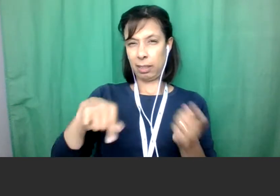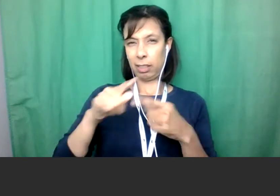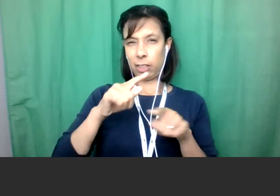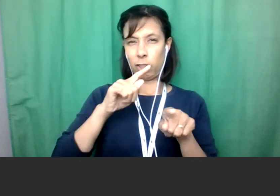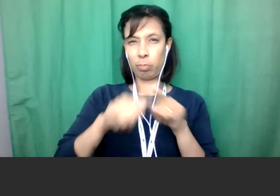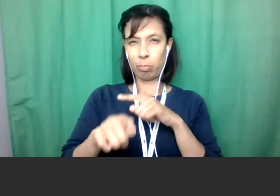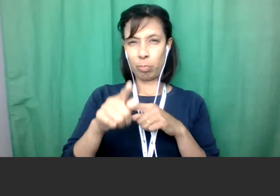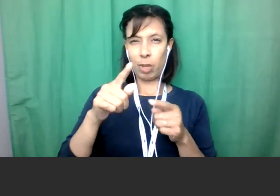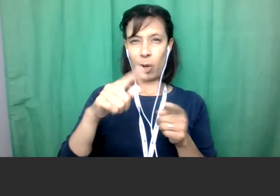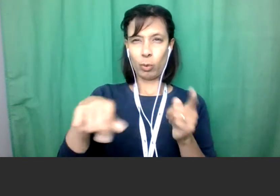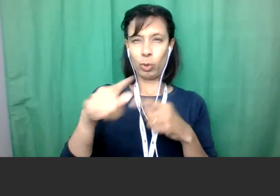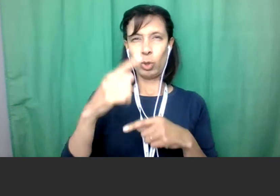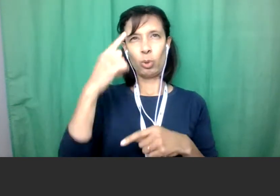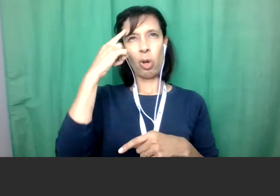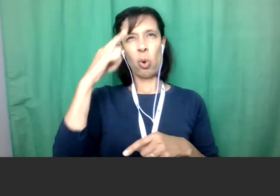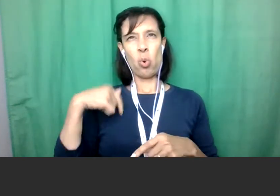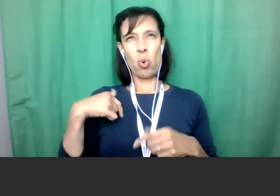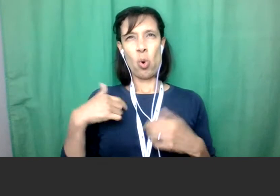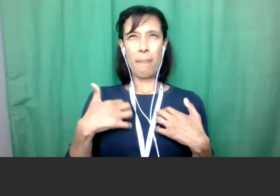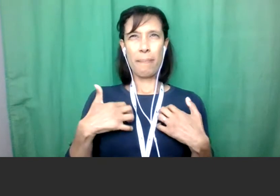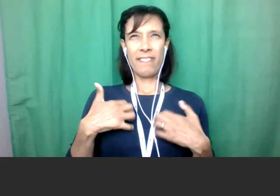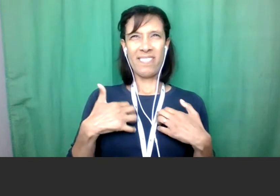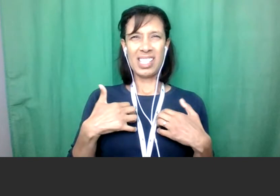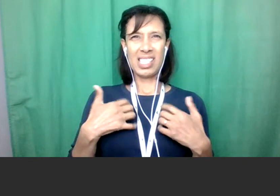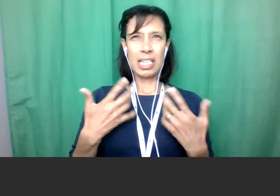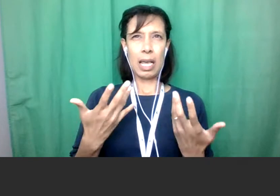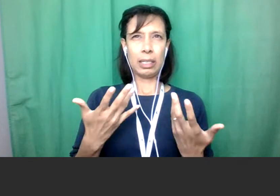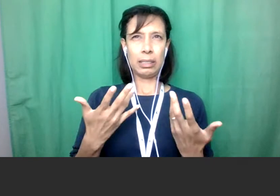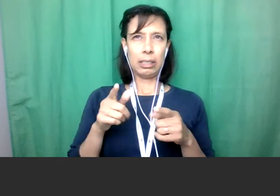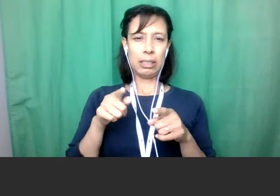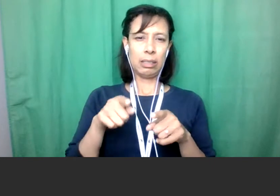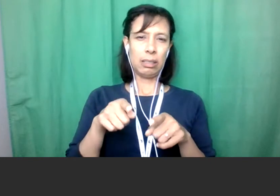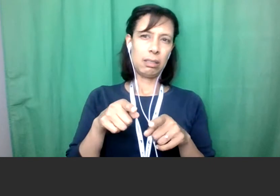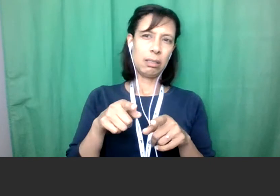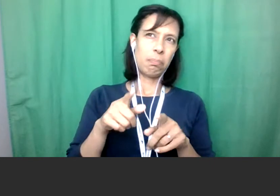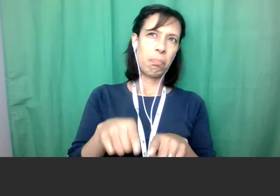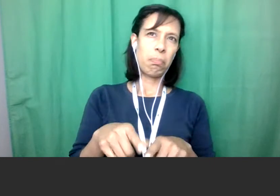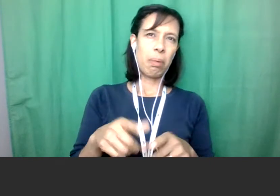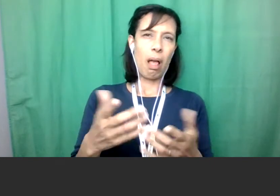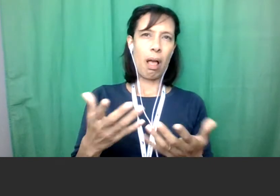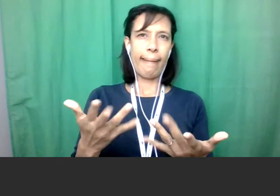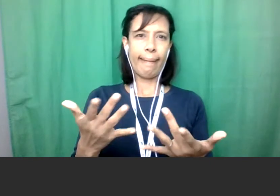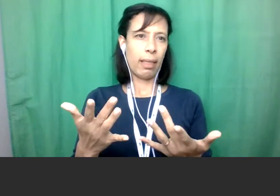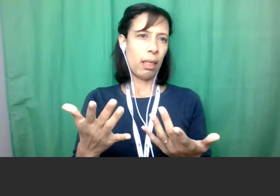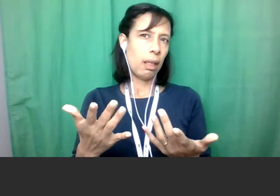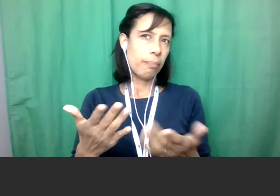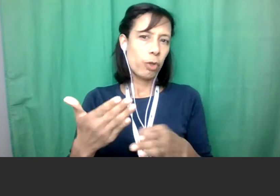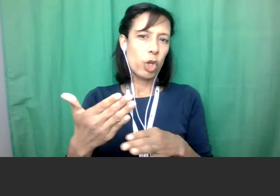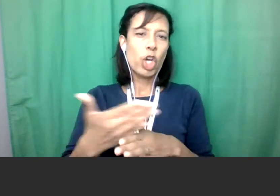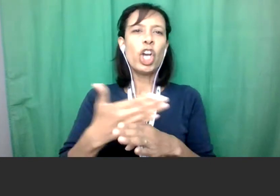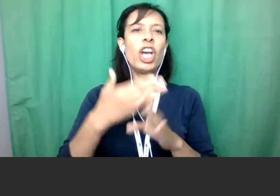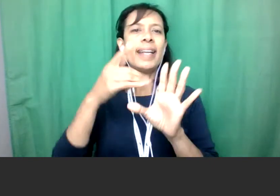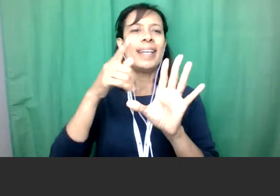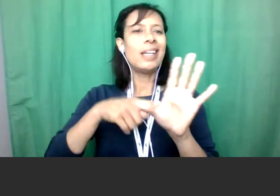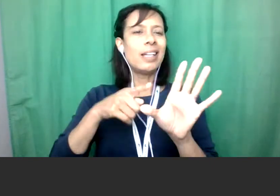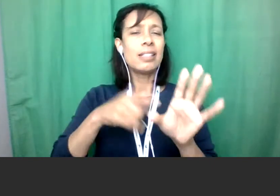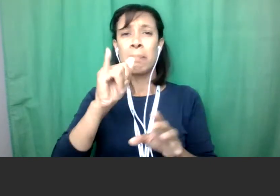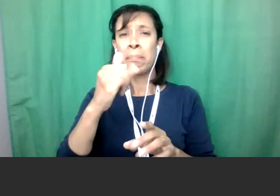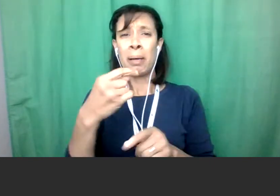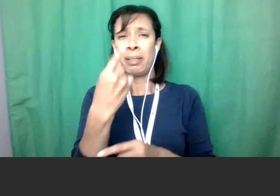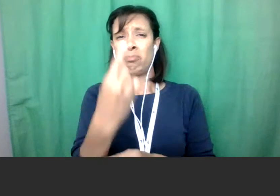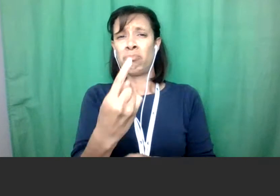by. Let's say, for example, early years. It might be that you are an early years practitioner, you work in a nursery or